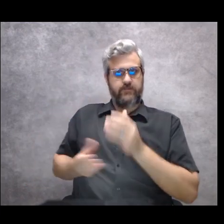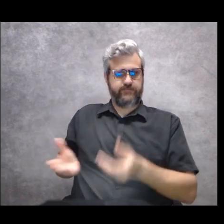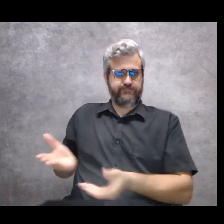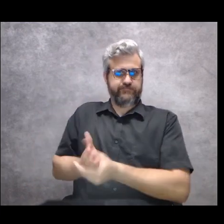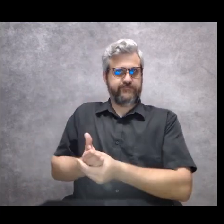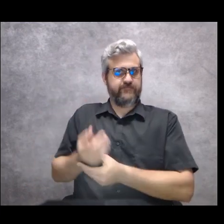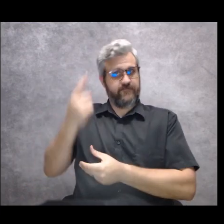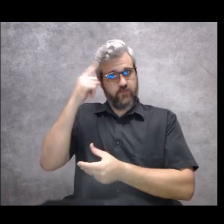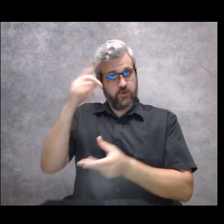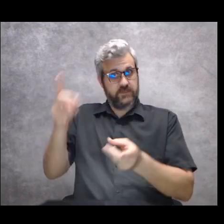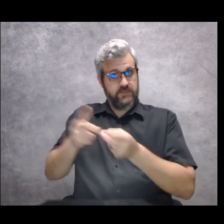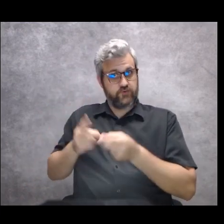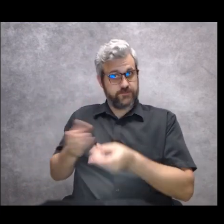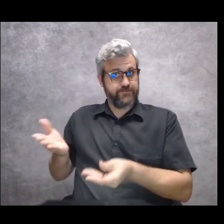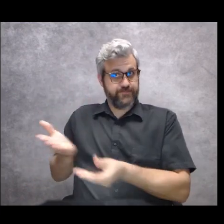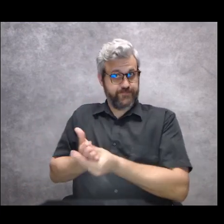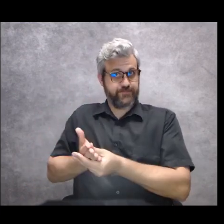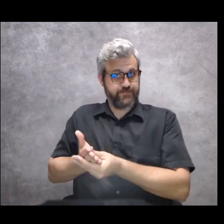So wrapping up,